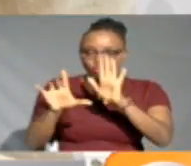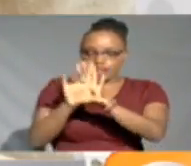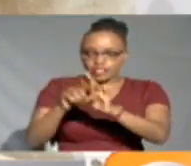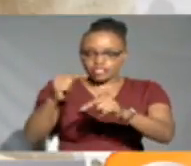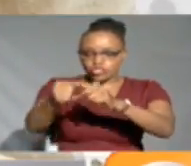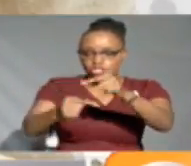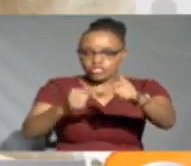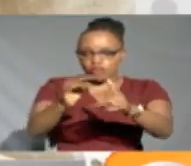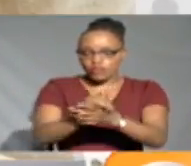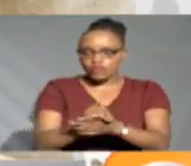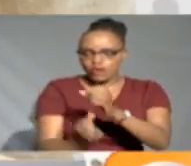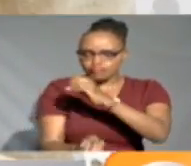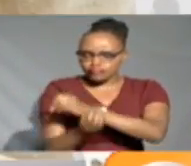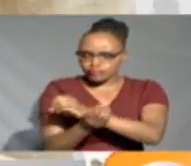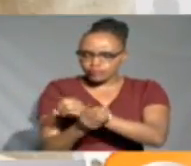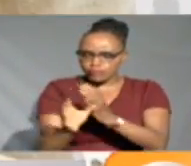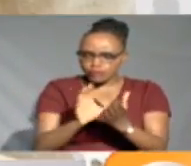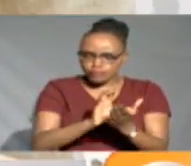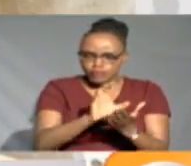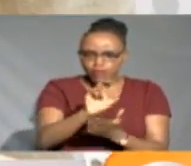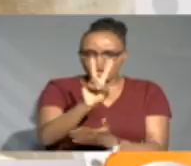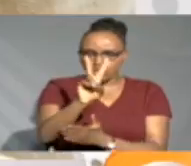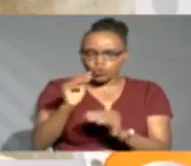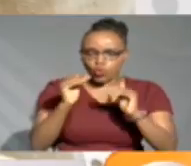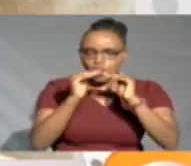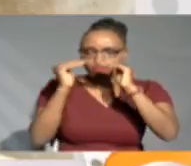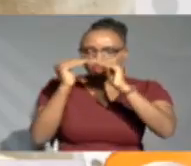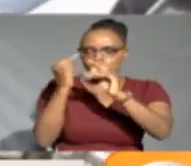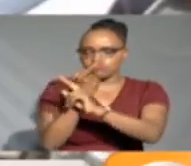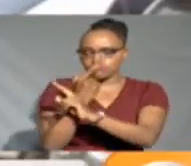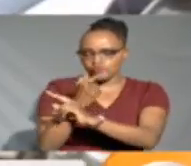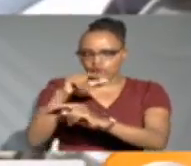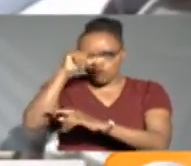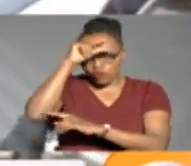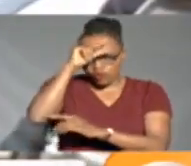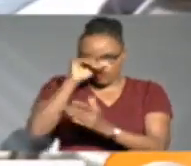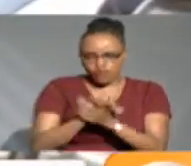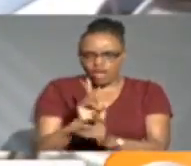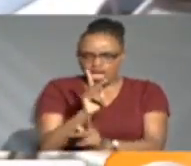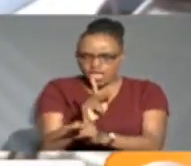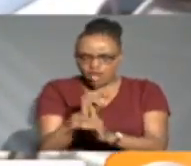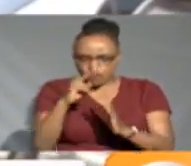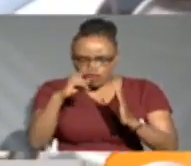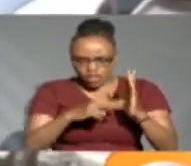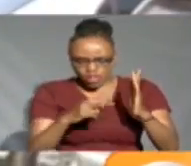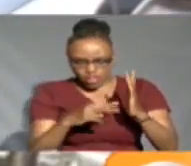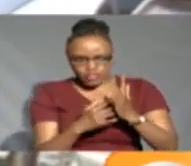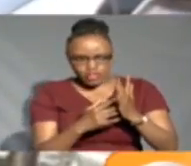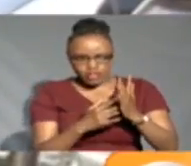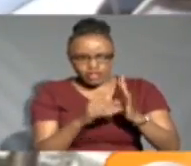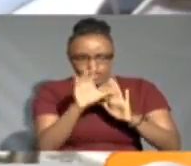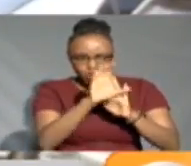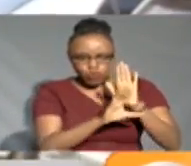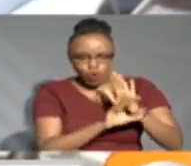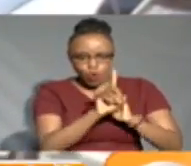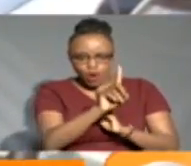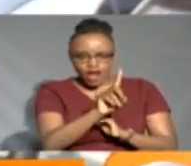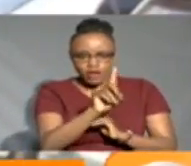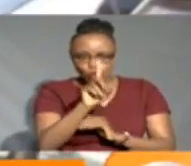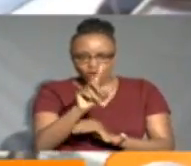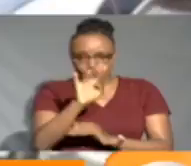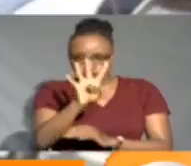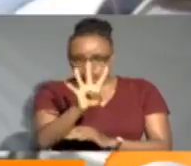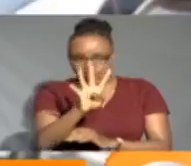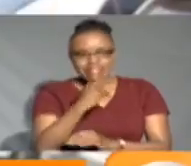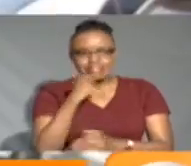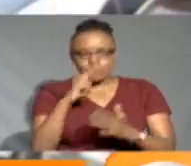process in defining allocation to the two levels of government. A careful reading of our Constitution, Article 114, tells you anything